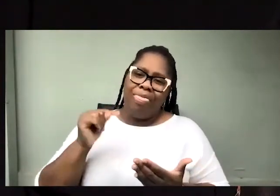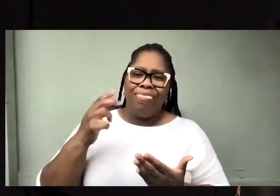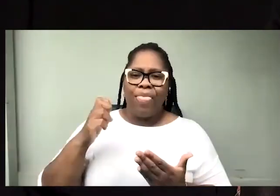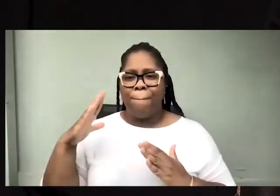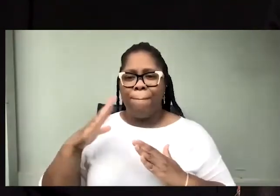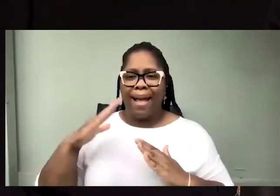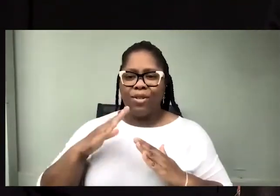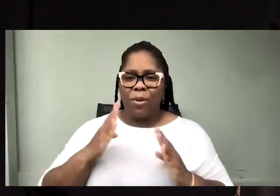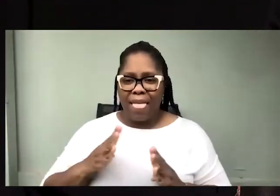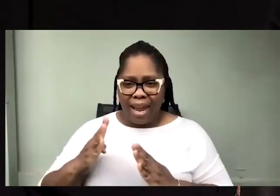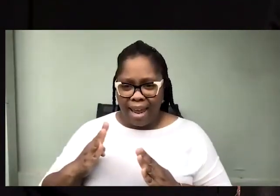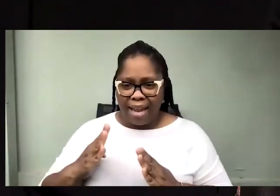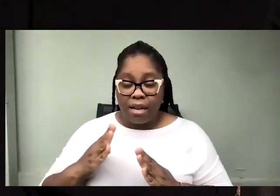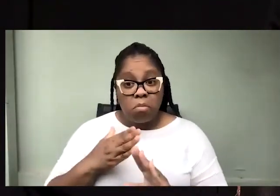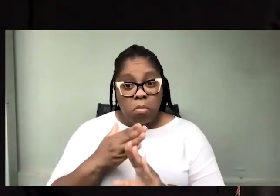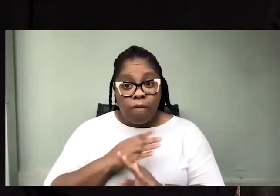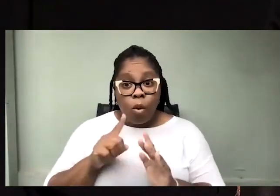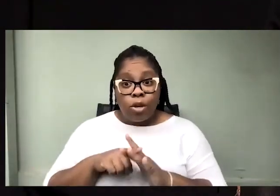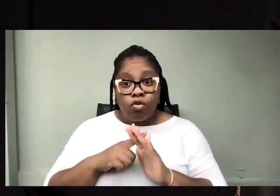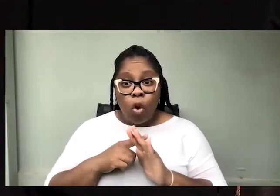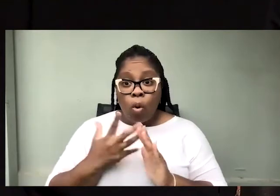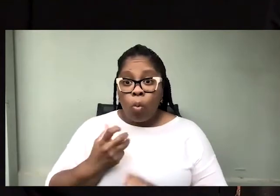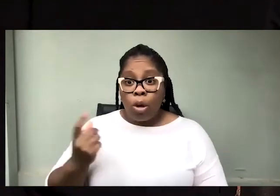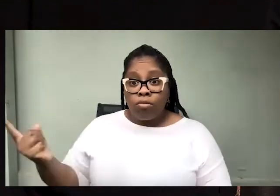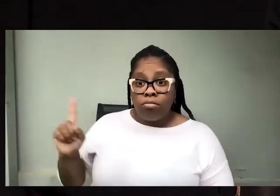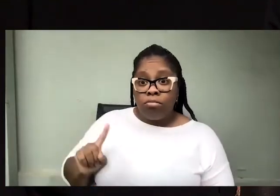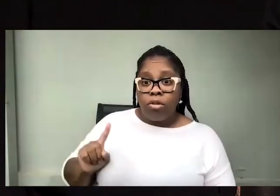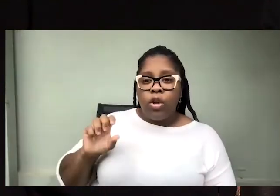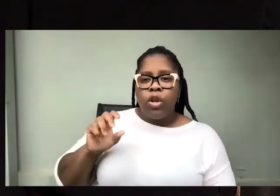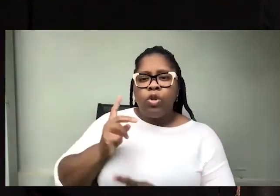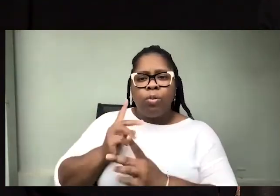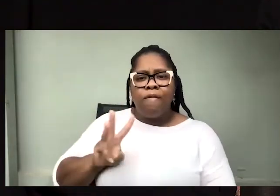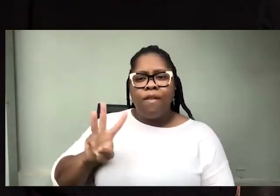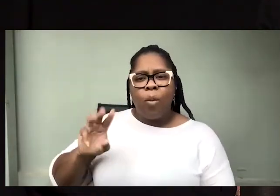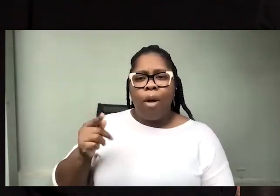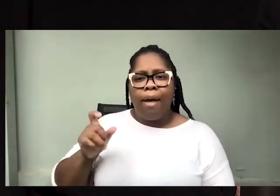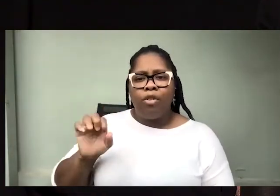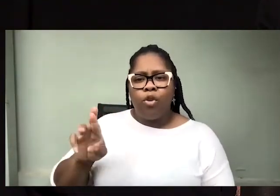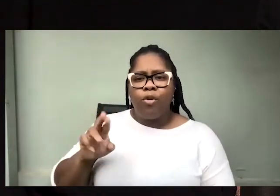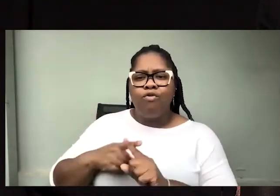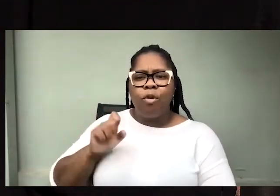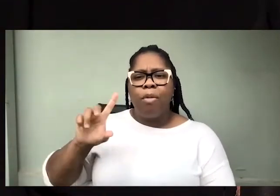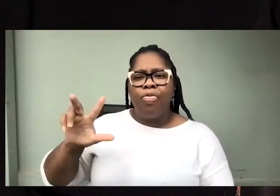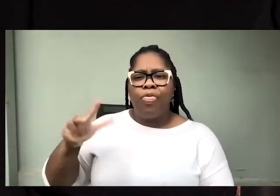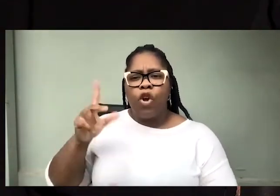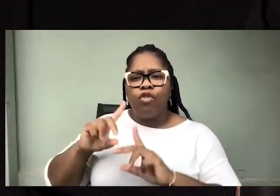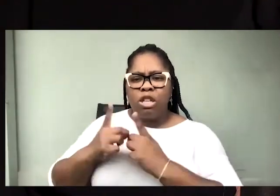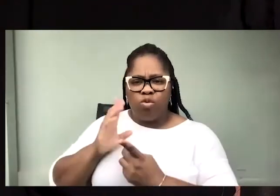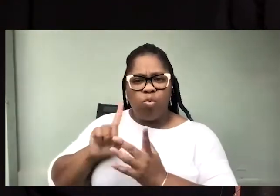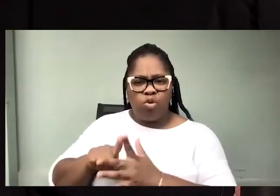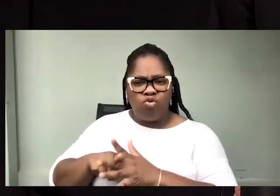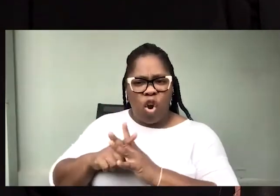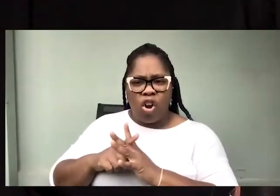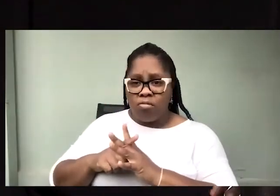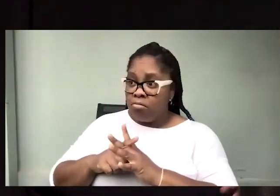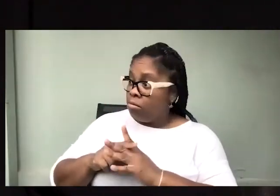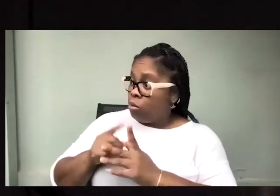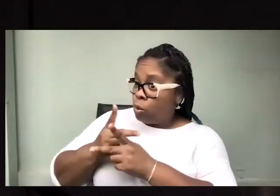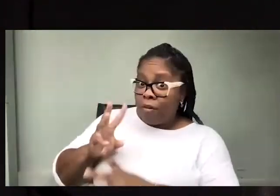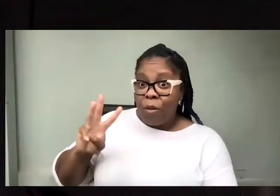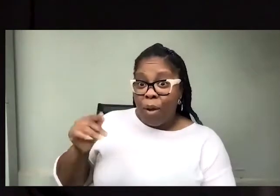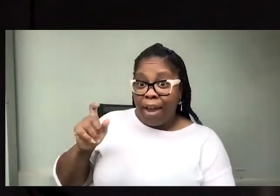Before we get started, we want to invite Supervisor Wagner from the 3rd District to start things off. Supervisor Wagner.